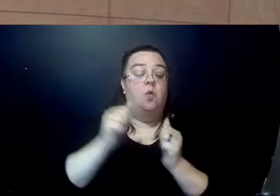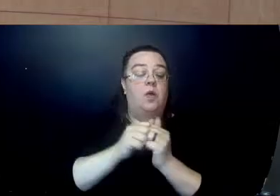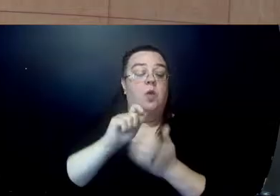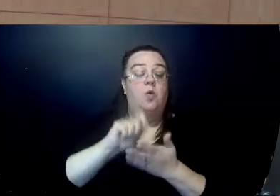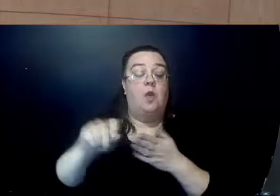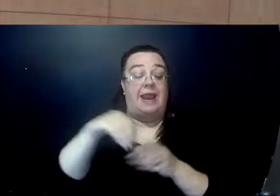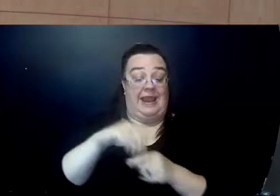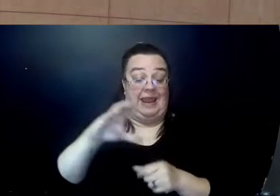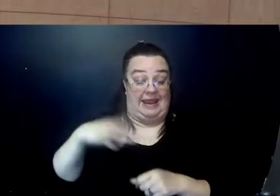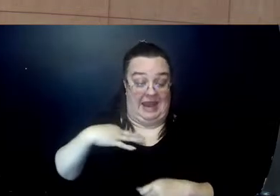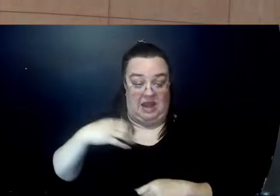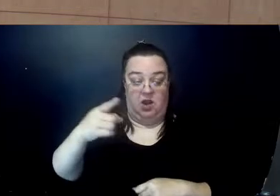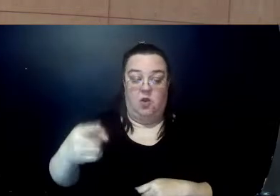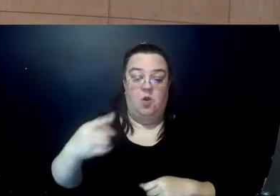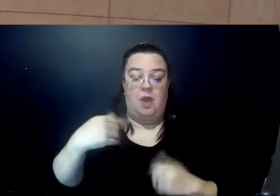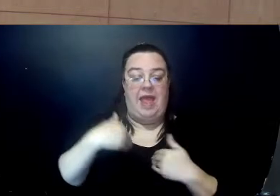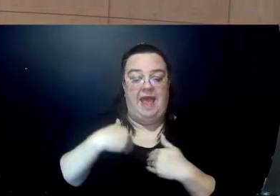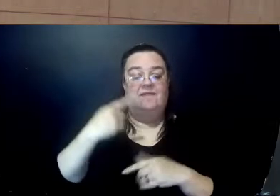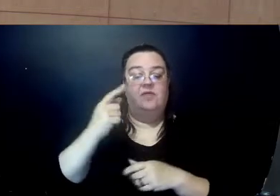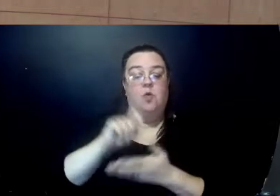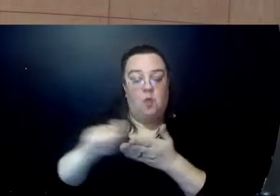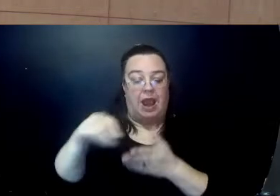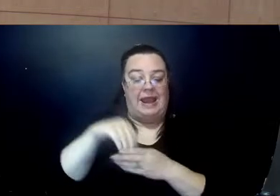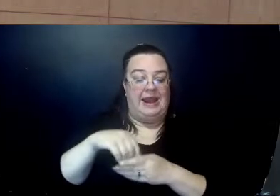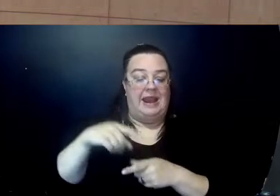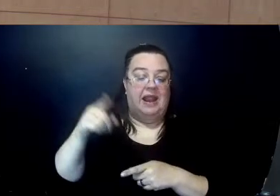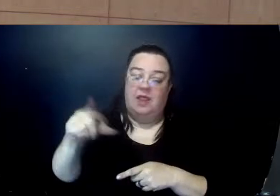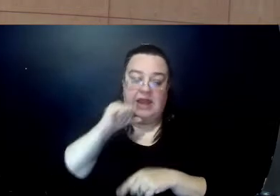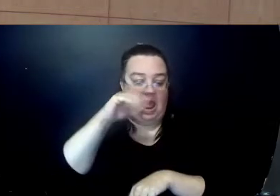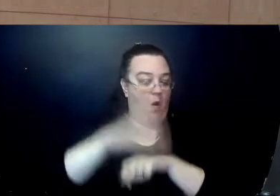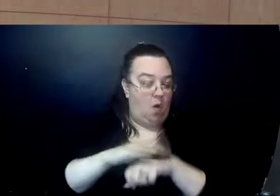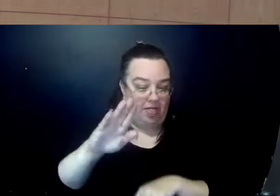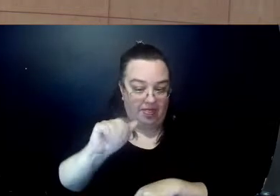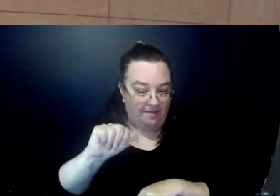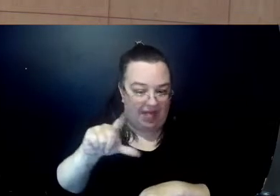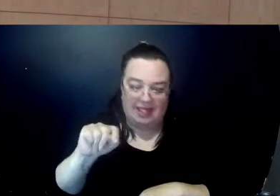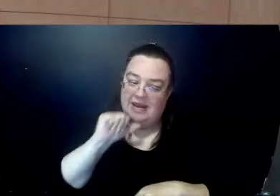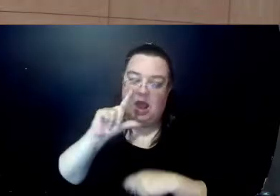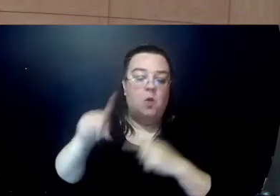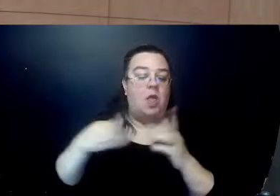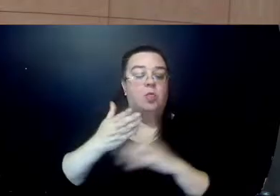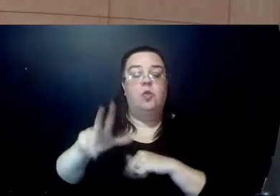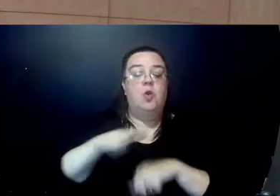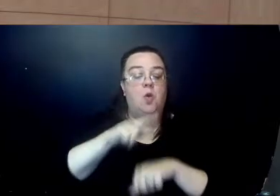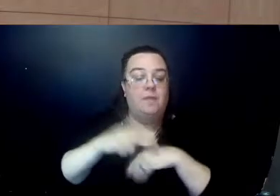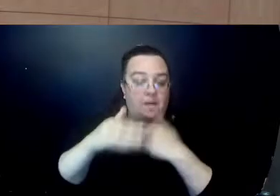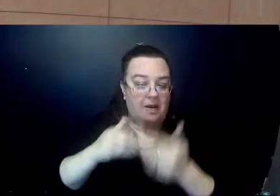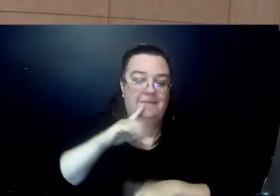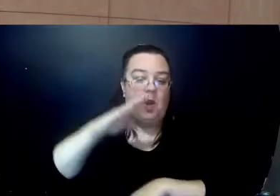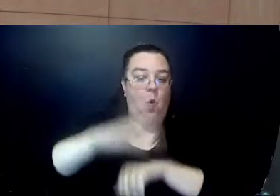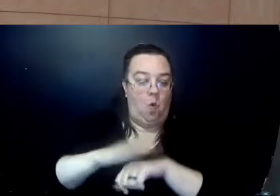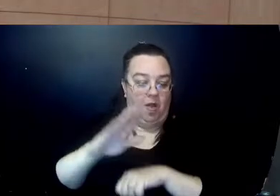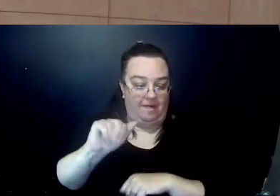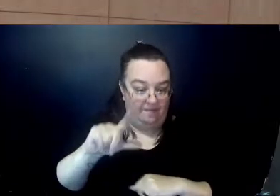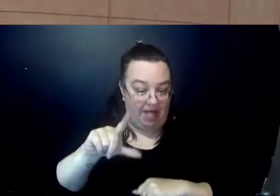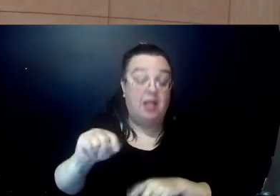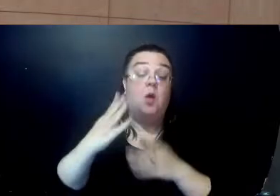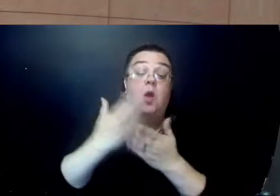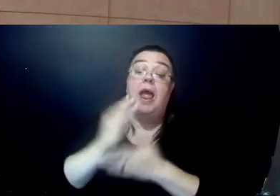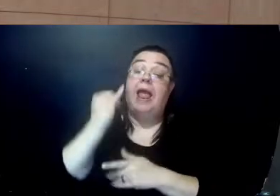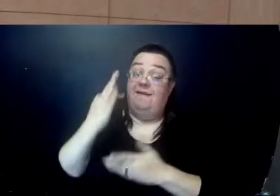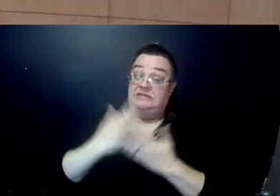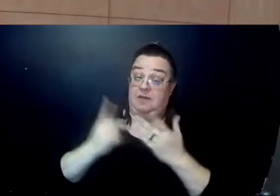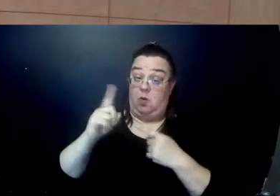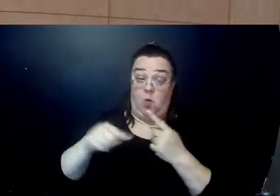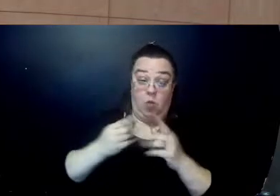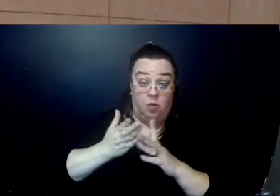ballot. All right. So they haven't gone through the normal process of getting on the ballot. All right. So if someone goes through the